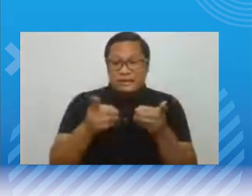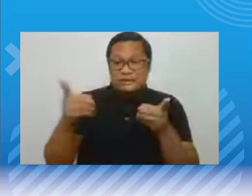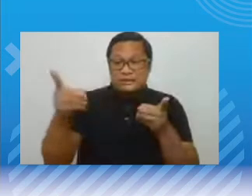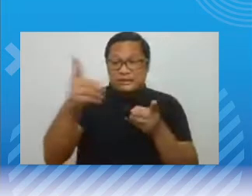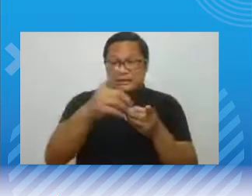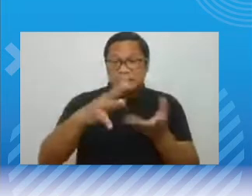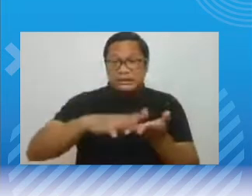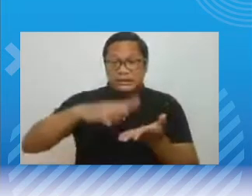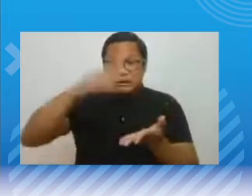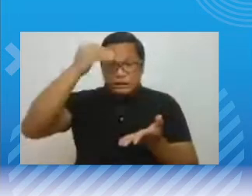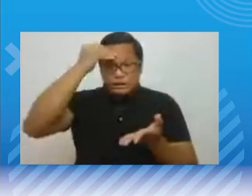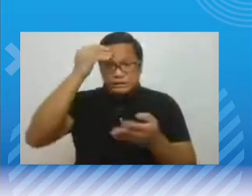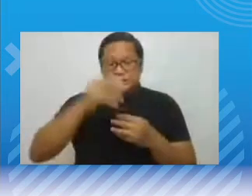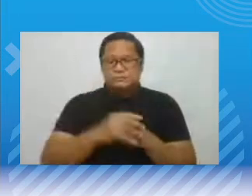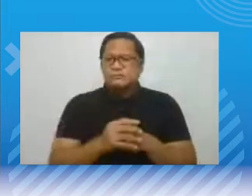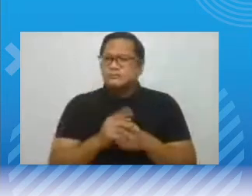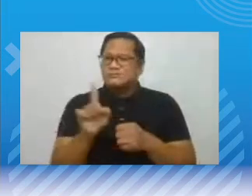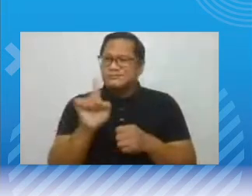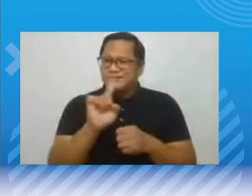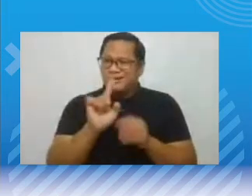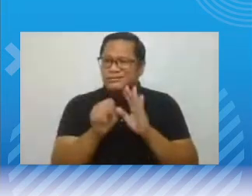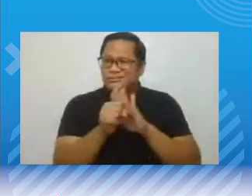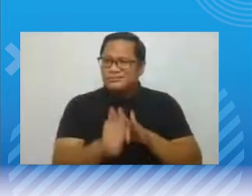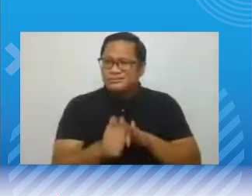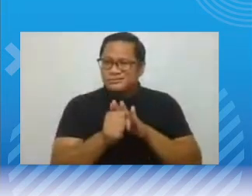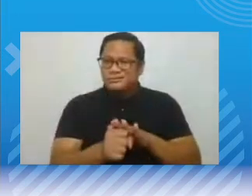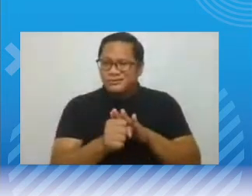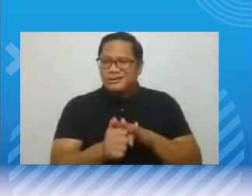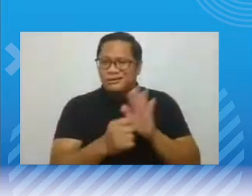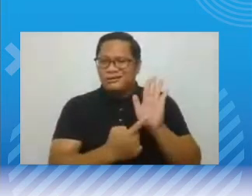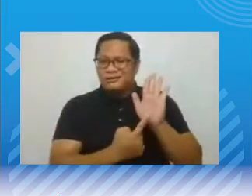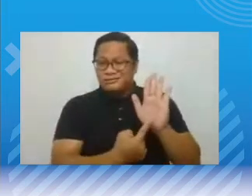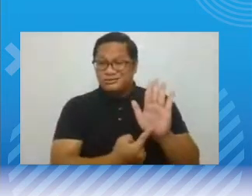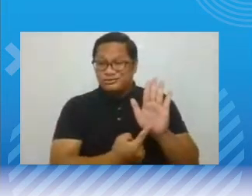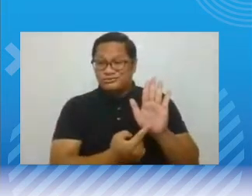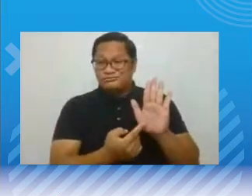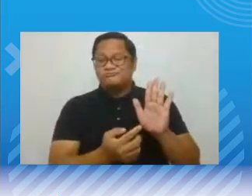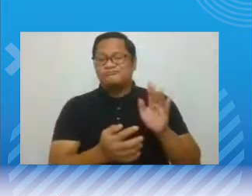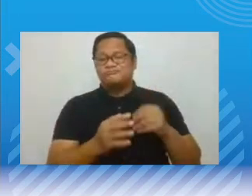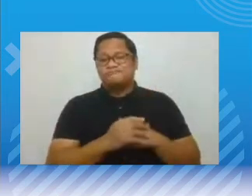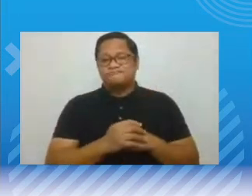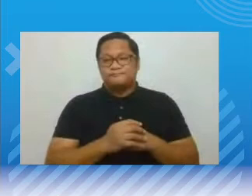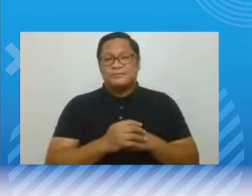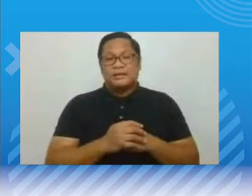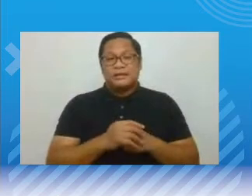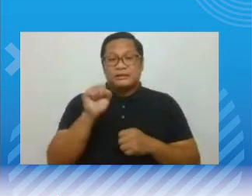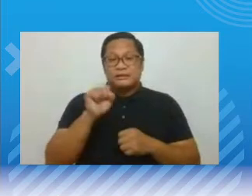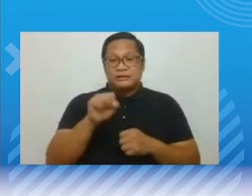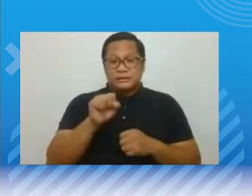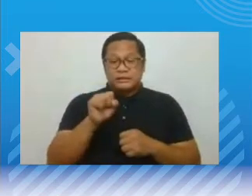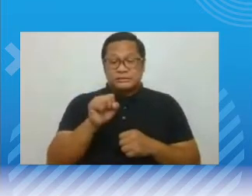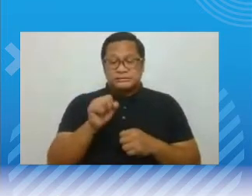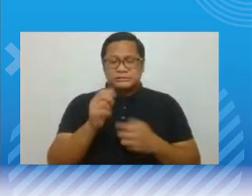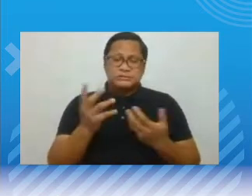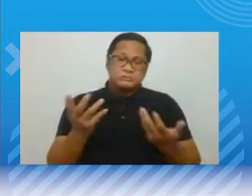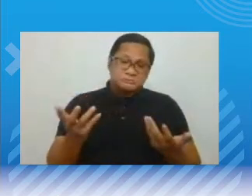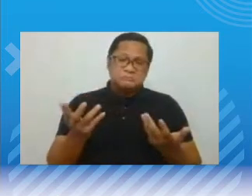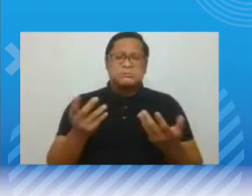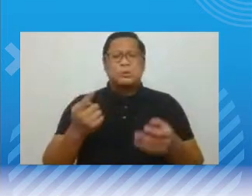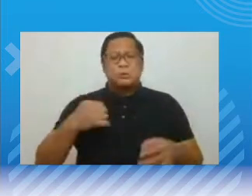no? So ano ba yung mga stress symptoms na yun? So ito yung mga pagkakataon na we